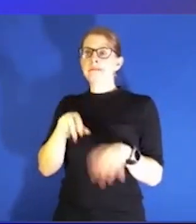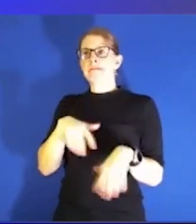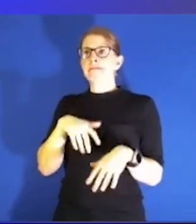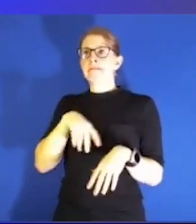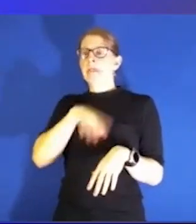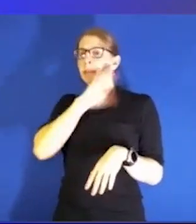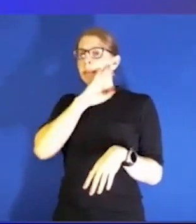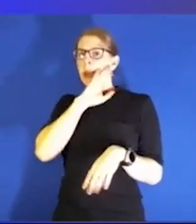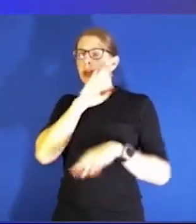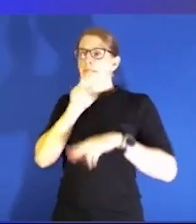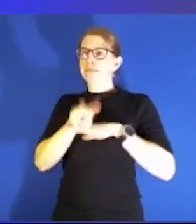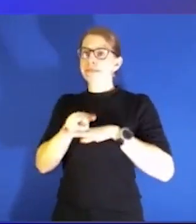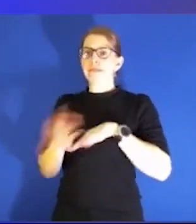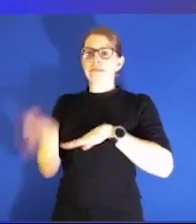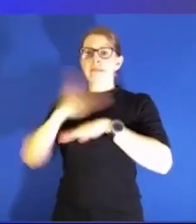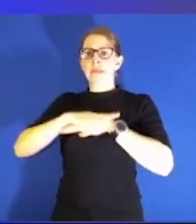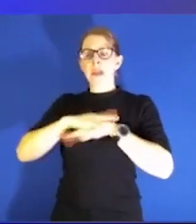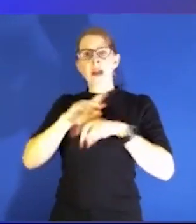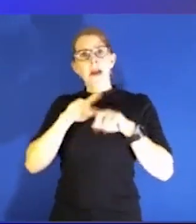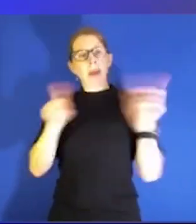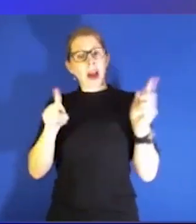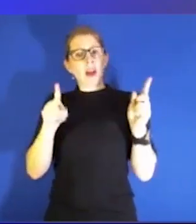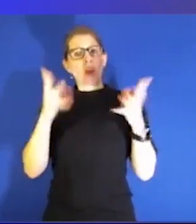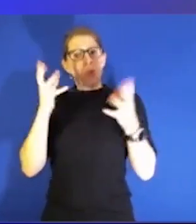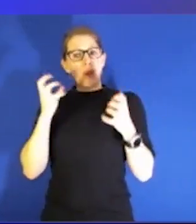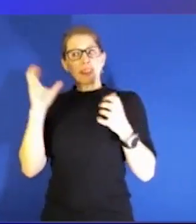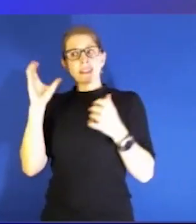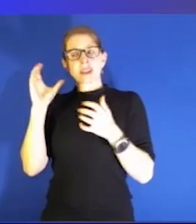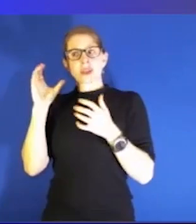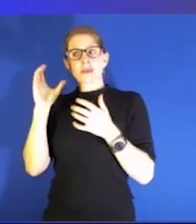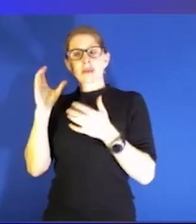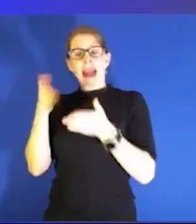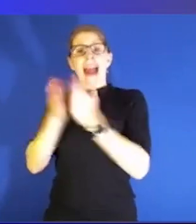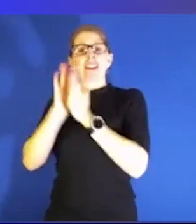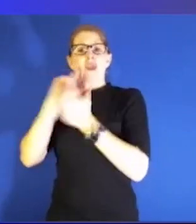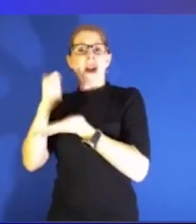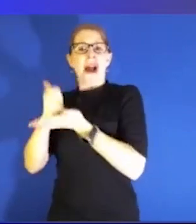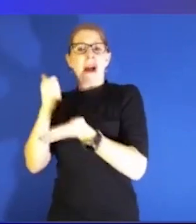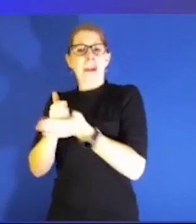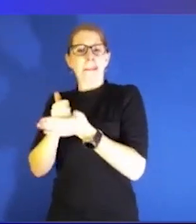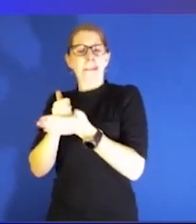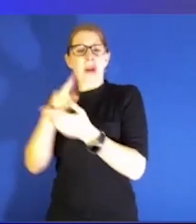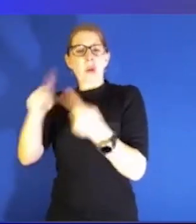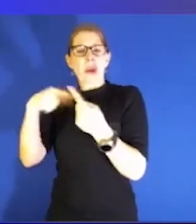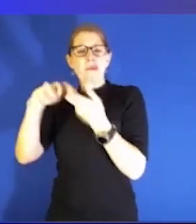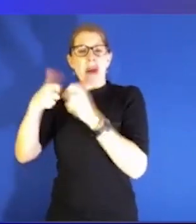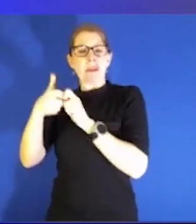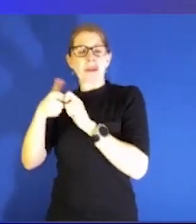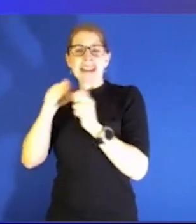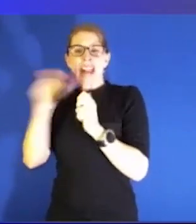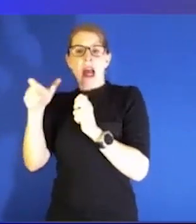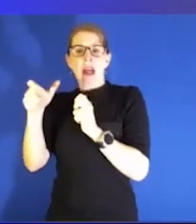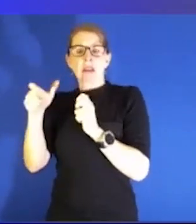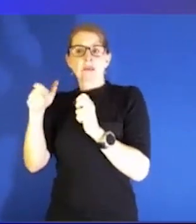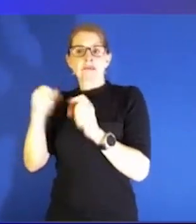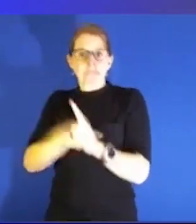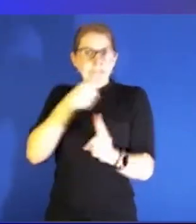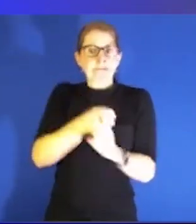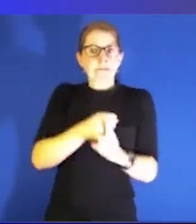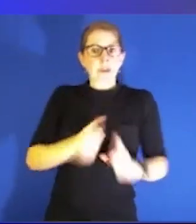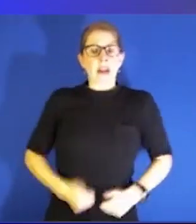help before all those things happen. It's easier to solve a problem when things are small. So I guess the way my work has changed is there's more people